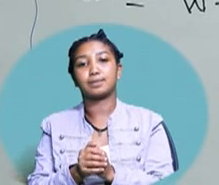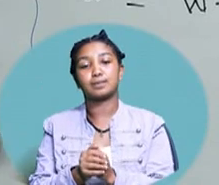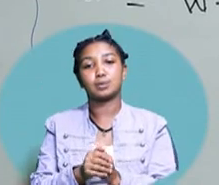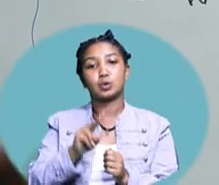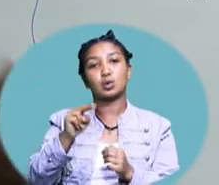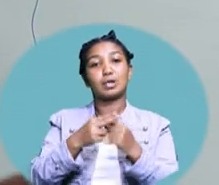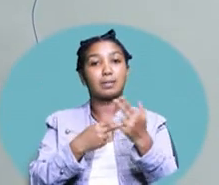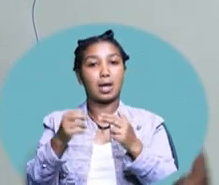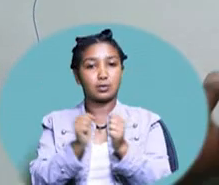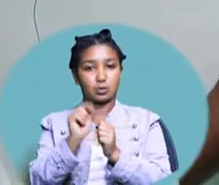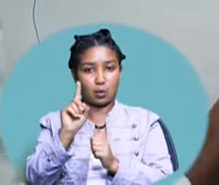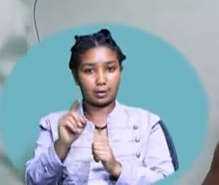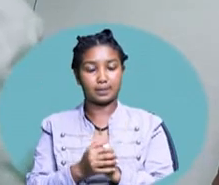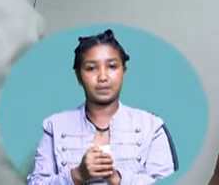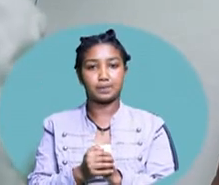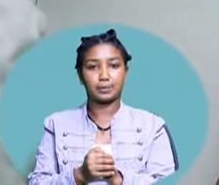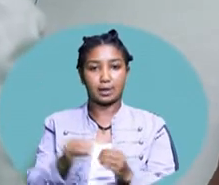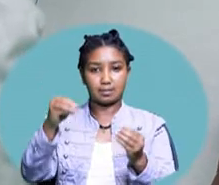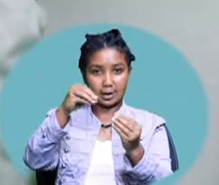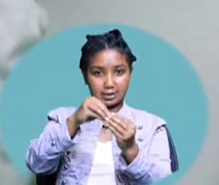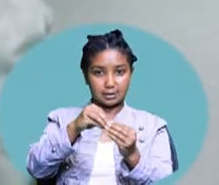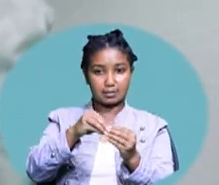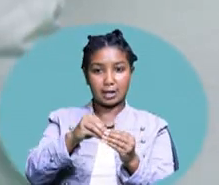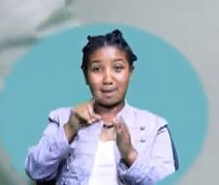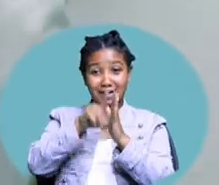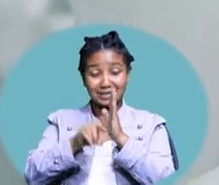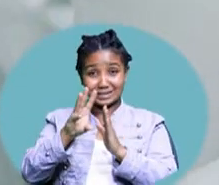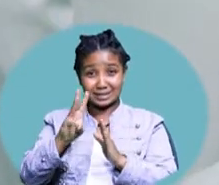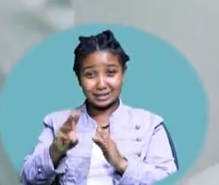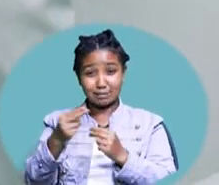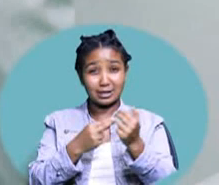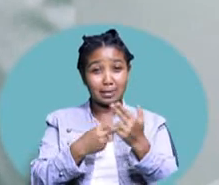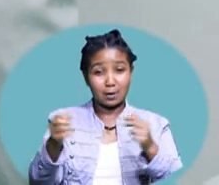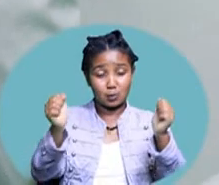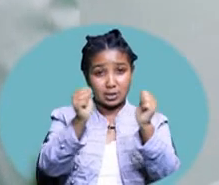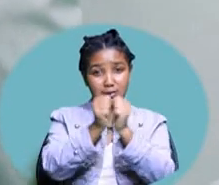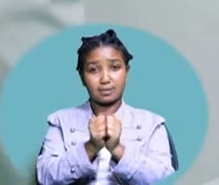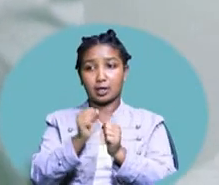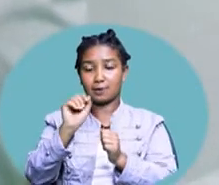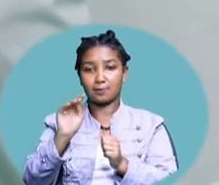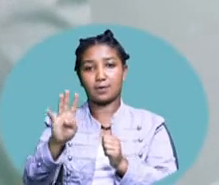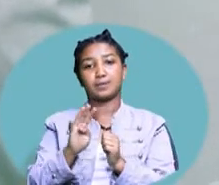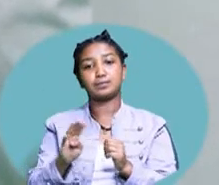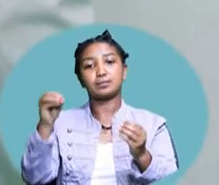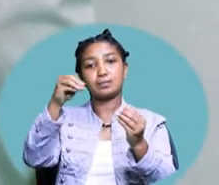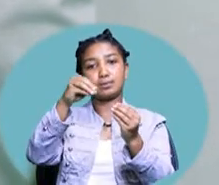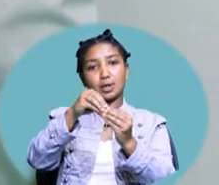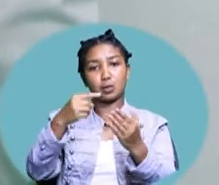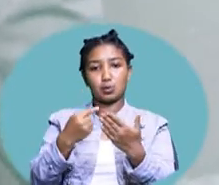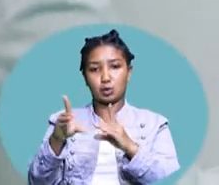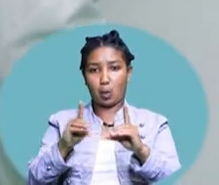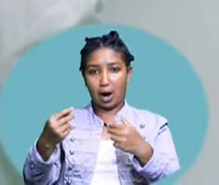j with j, k with k. Therefore, 2 multiplied with 1 plus minus